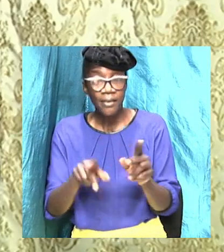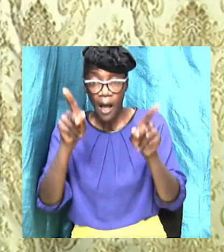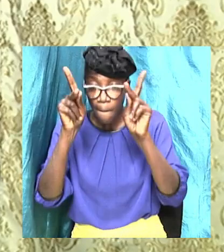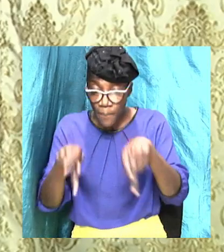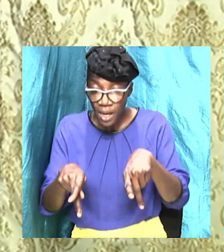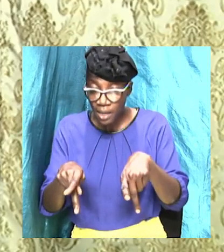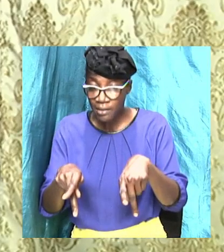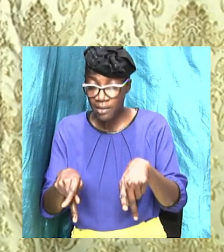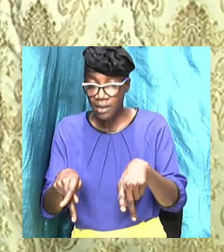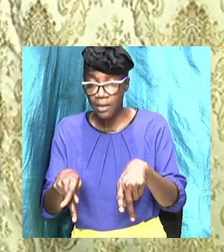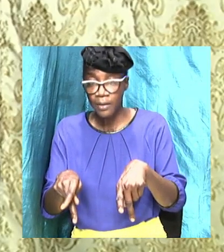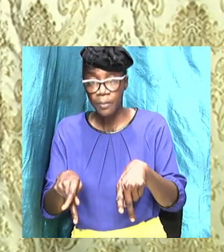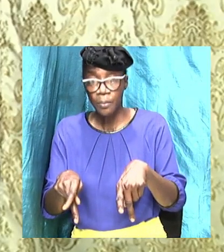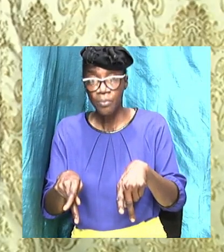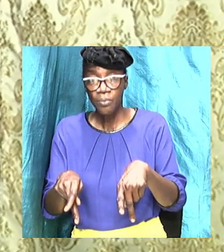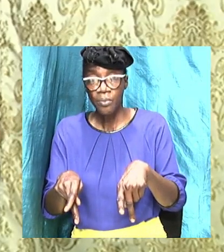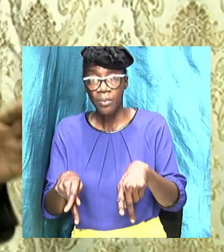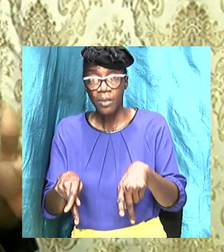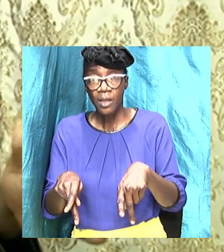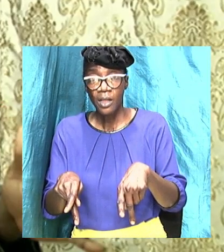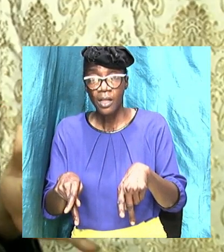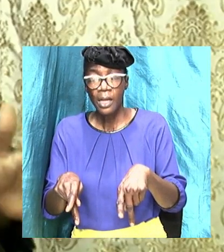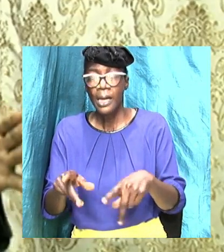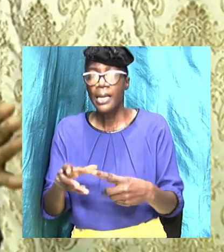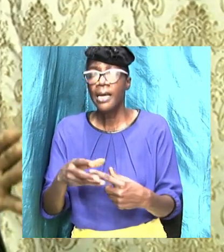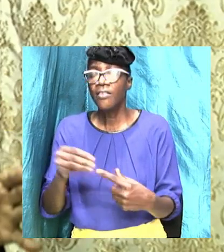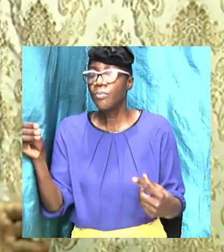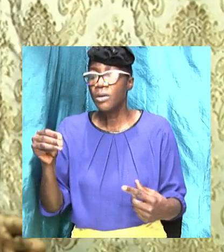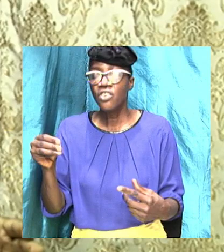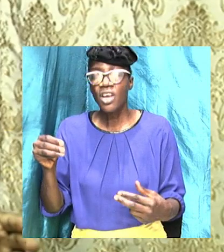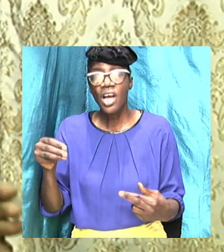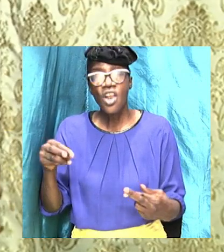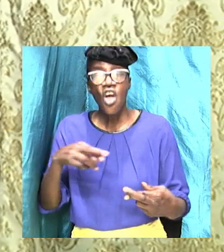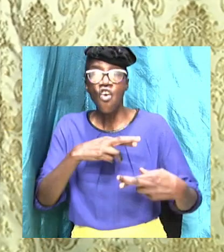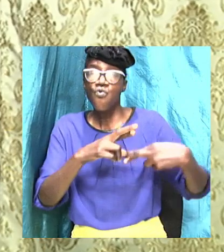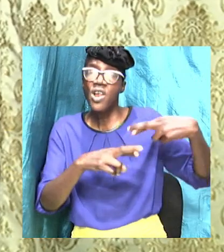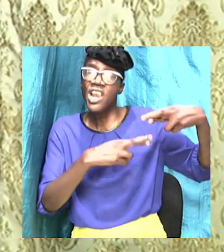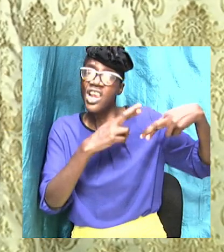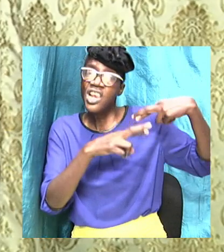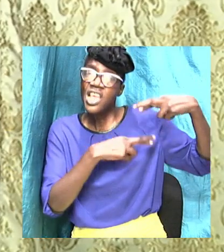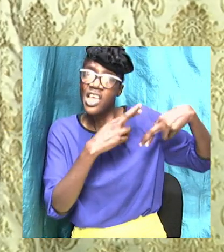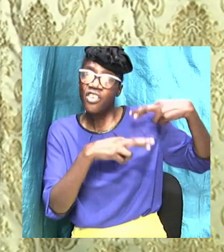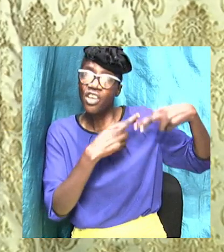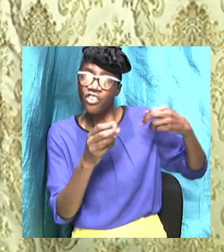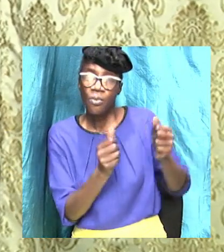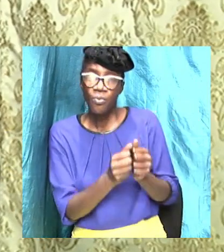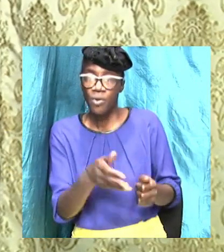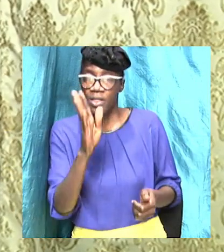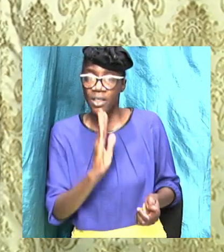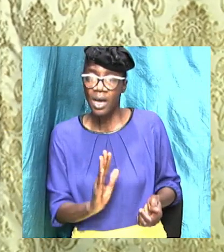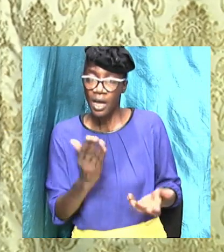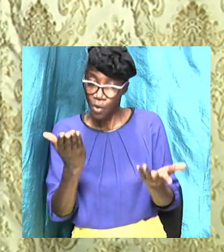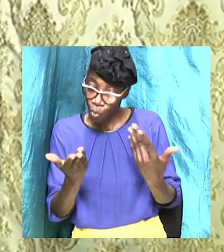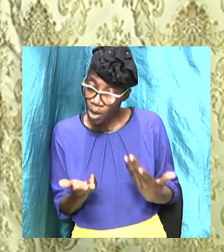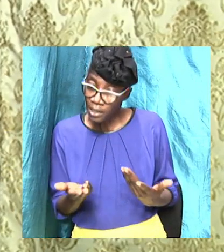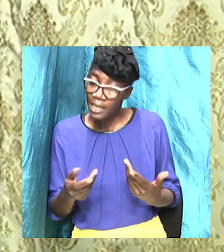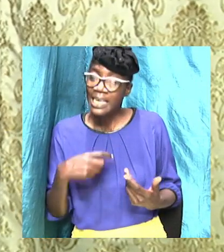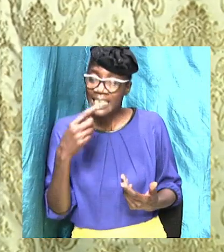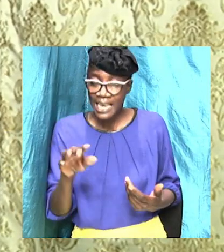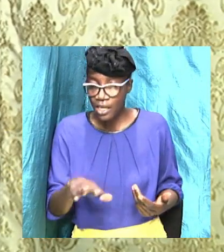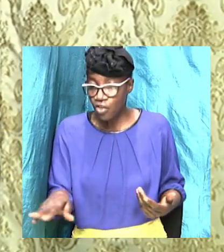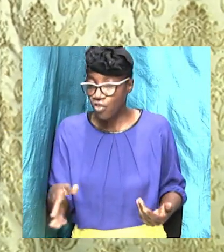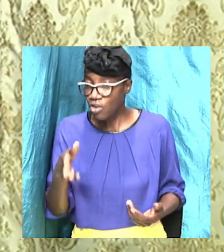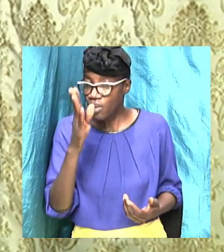sustained only by being in a special relationship with God. I want to tell the children of God